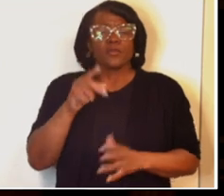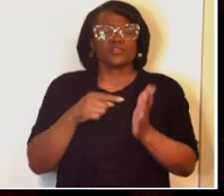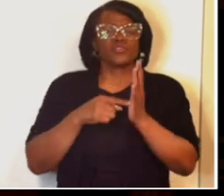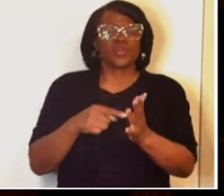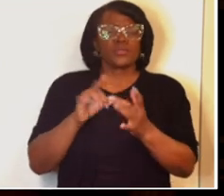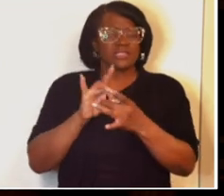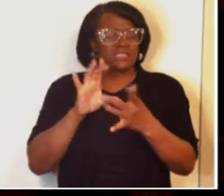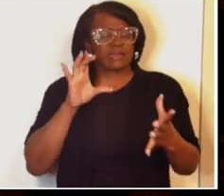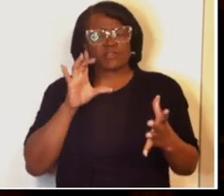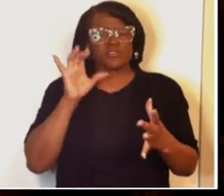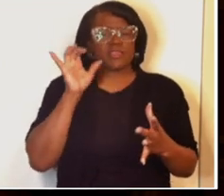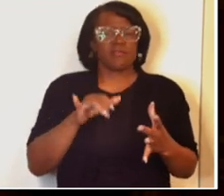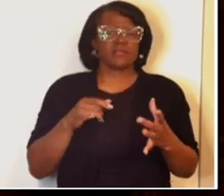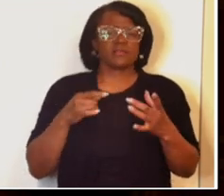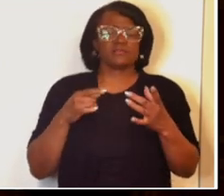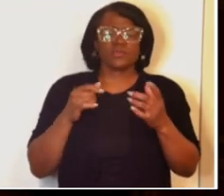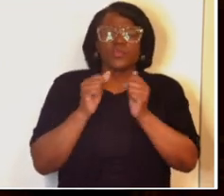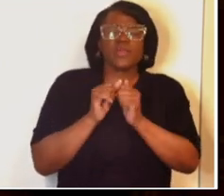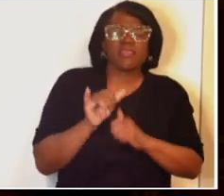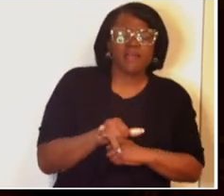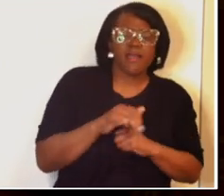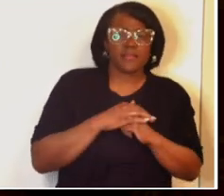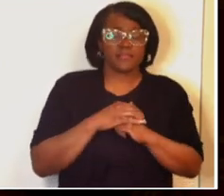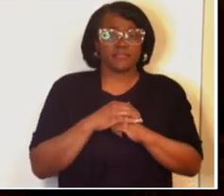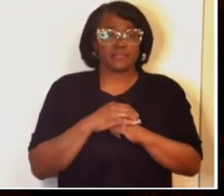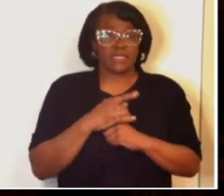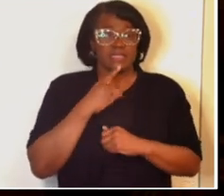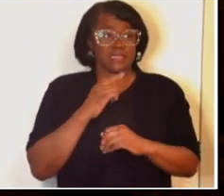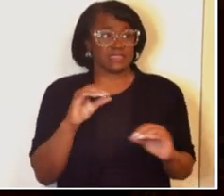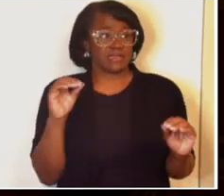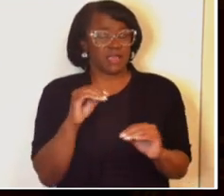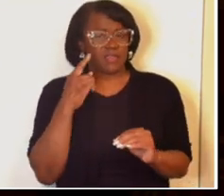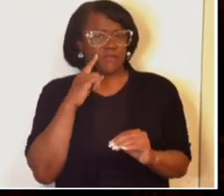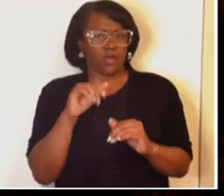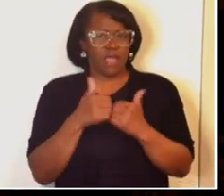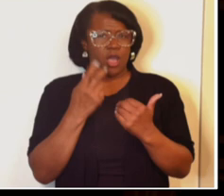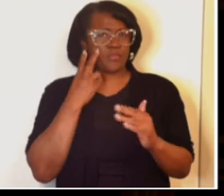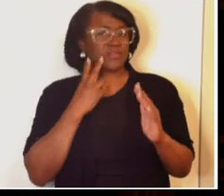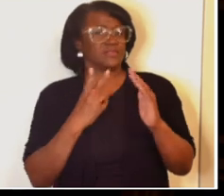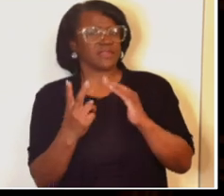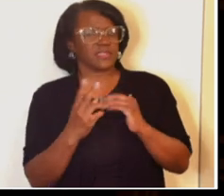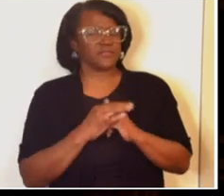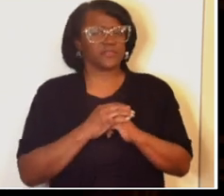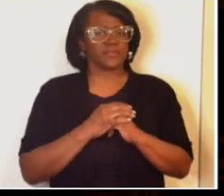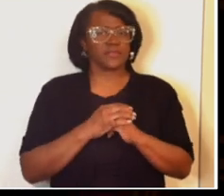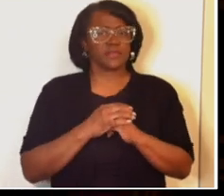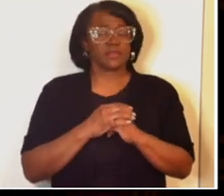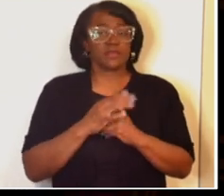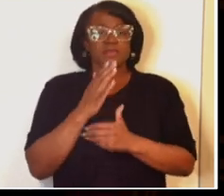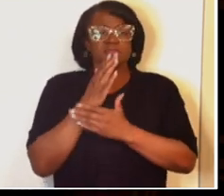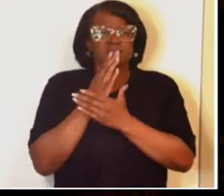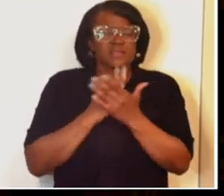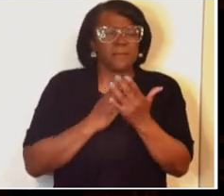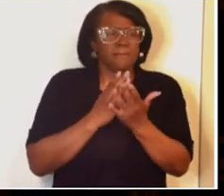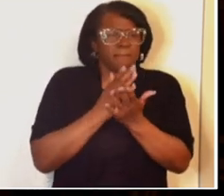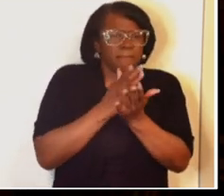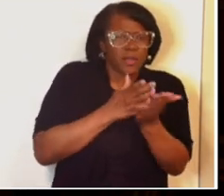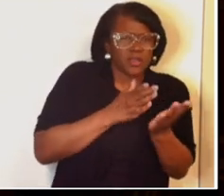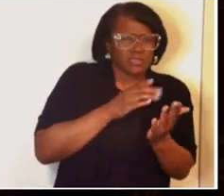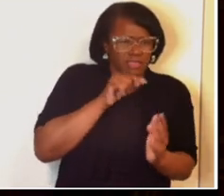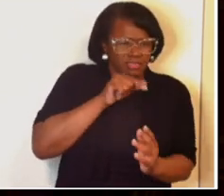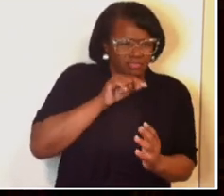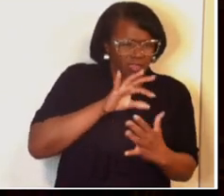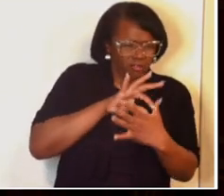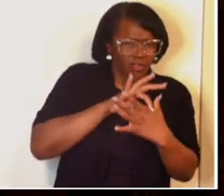it. And that says nothing for how predictive it is. Some episodes in their content predicted an